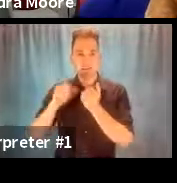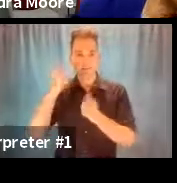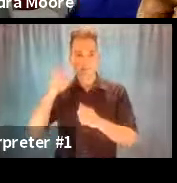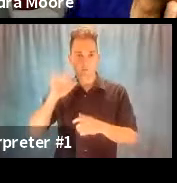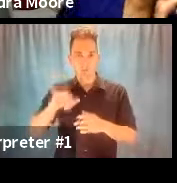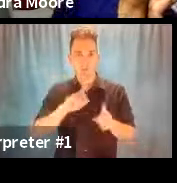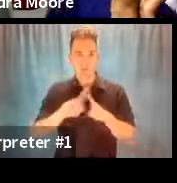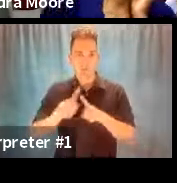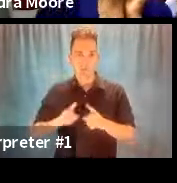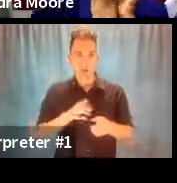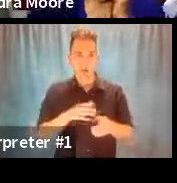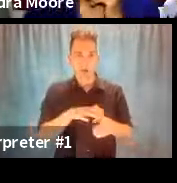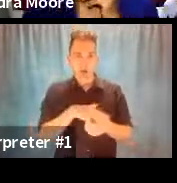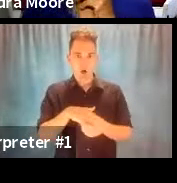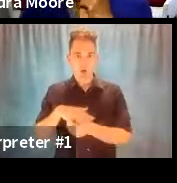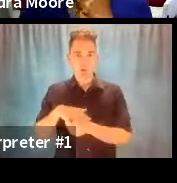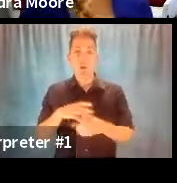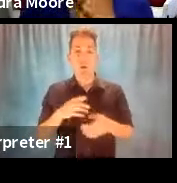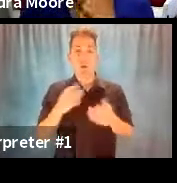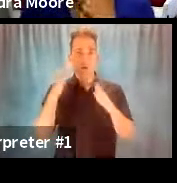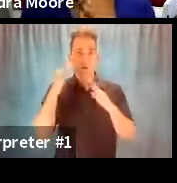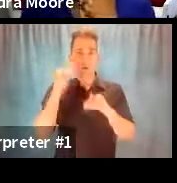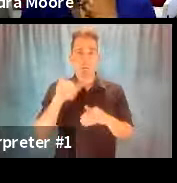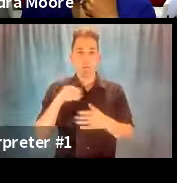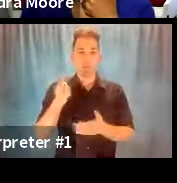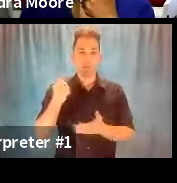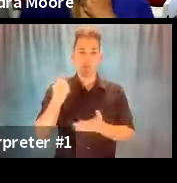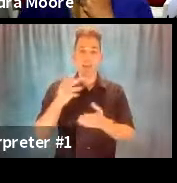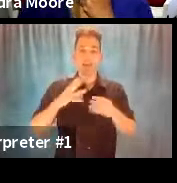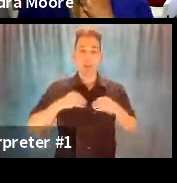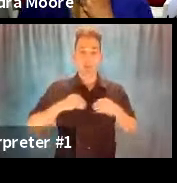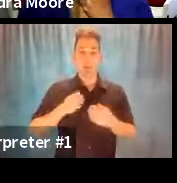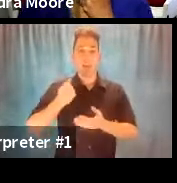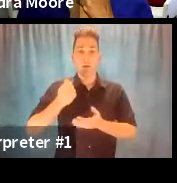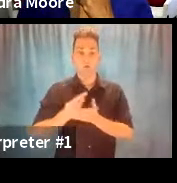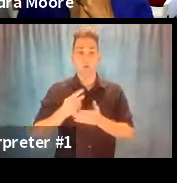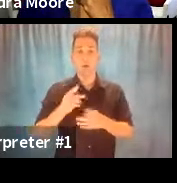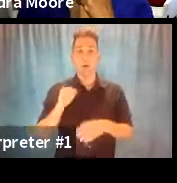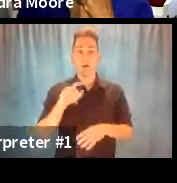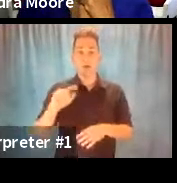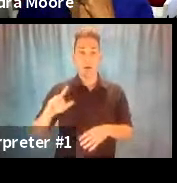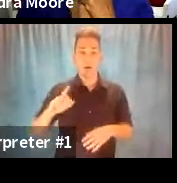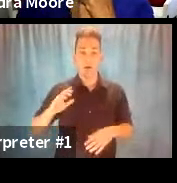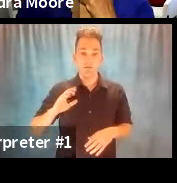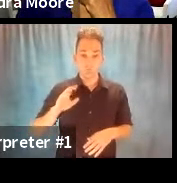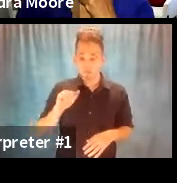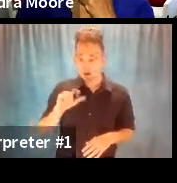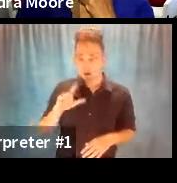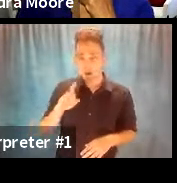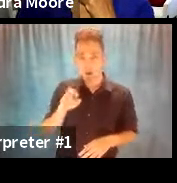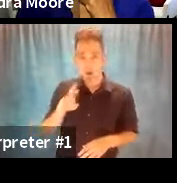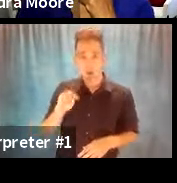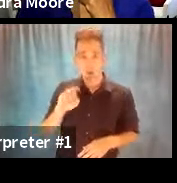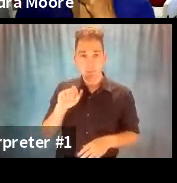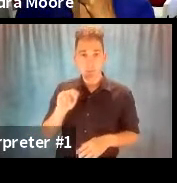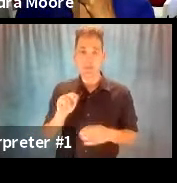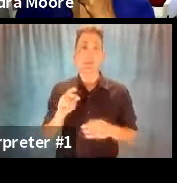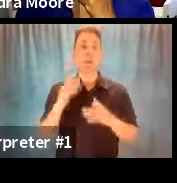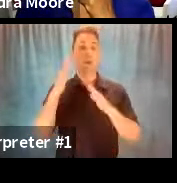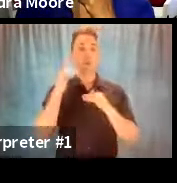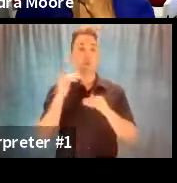promptly accepted and approved by the St. Louis City Board of Aldermen so that these resources can reach the streets and the people that need it most in a timely manner.